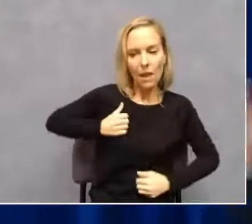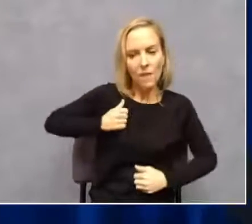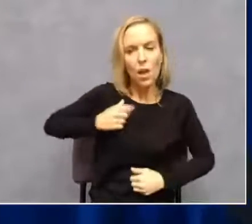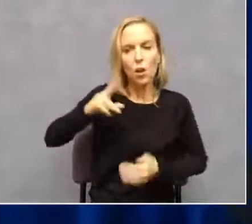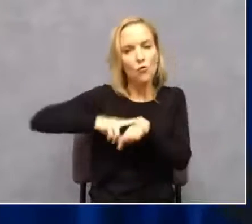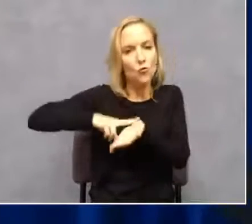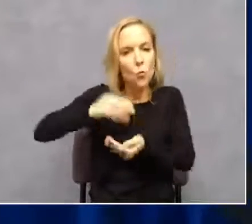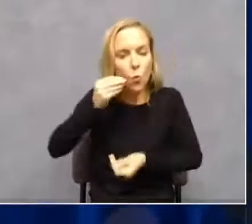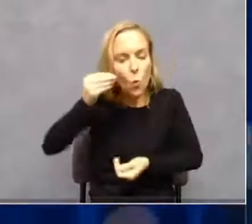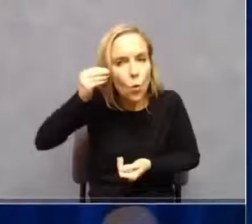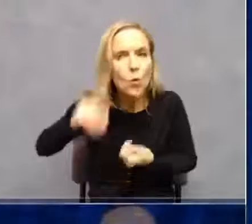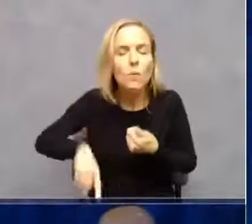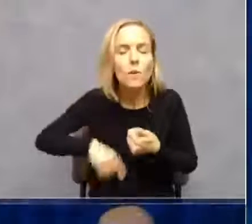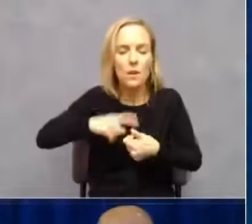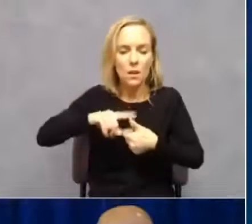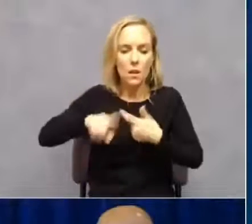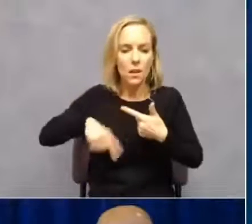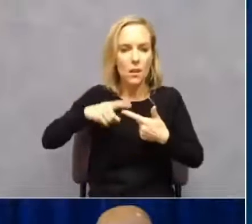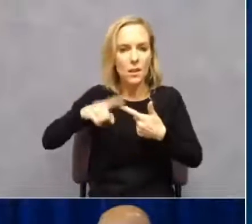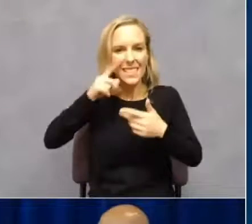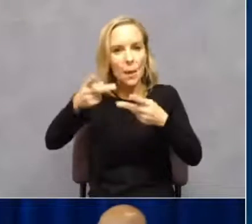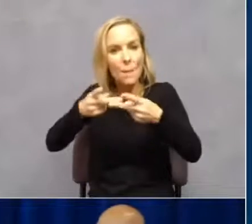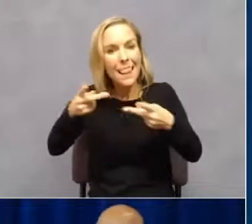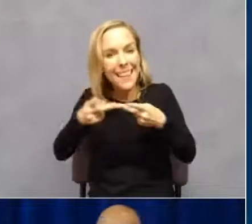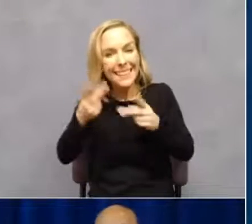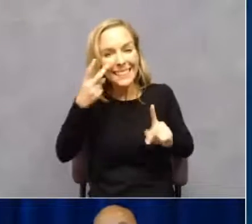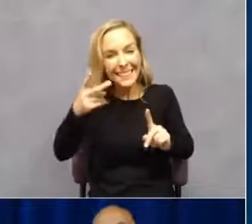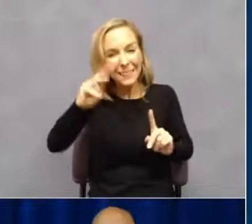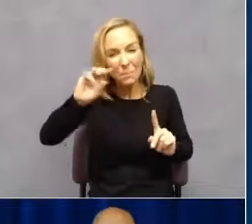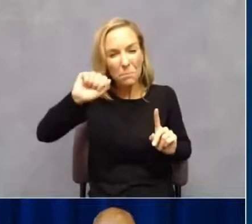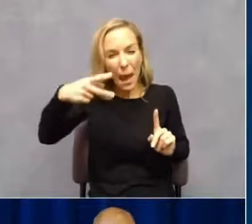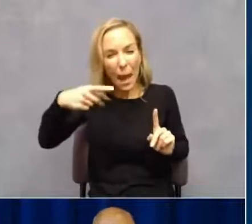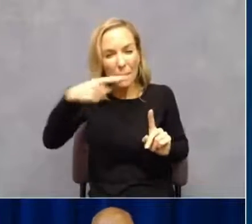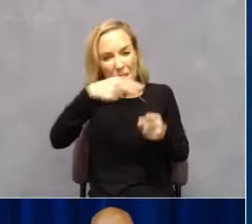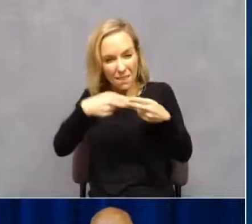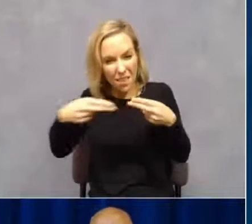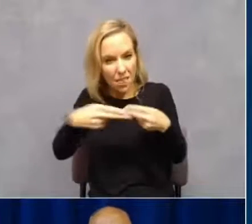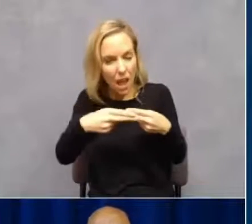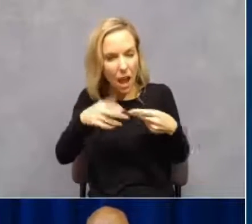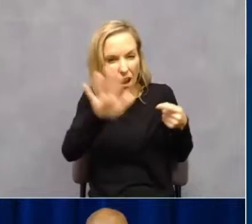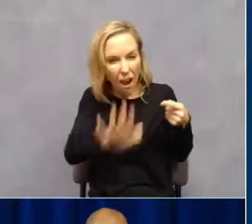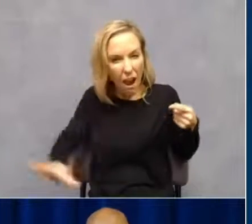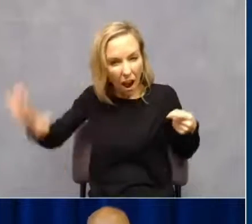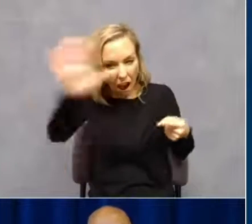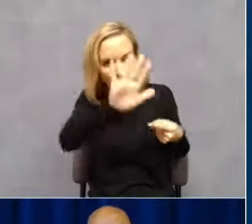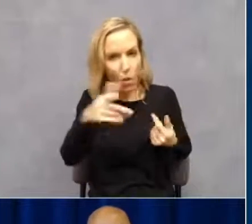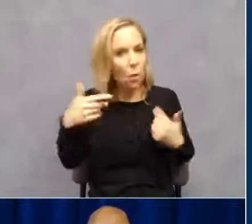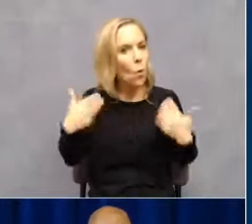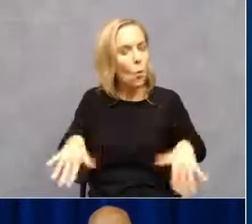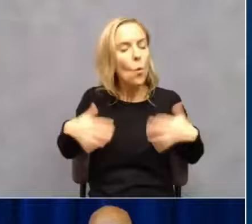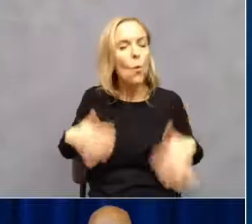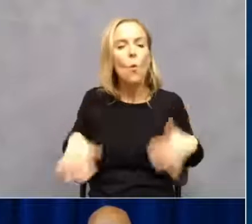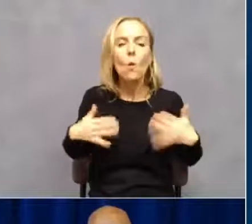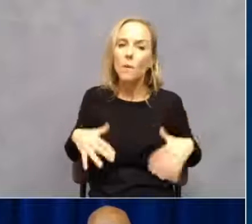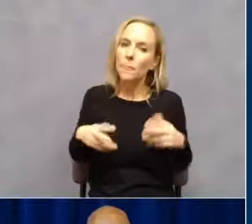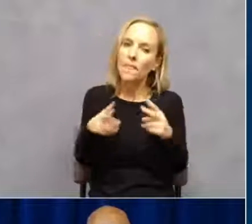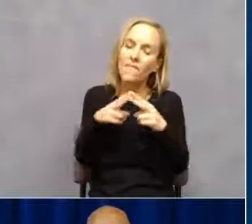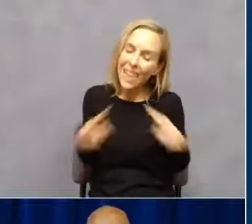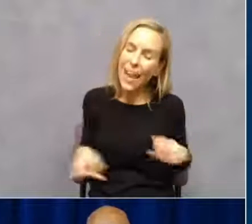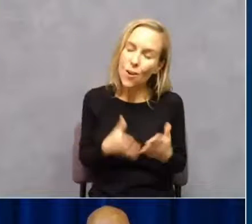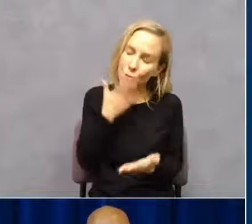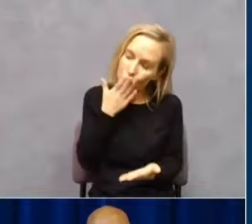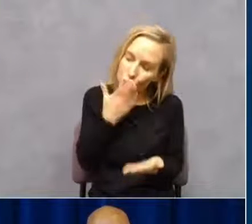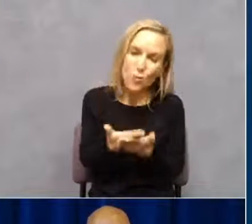about these facilities located across the Commonwealth, and they are very good